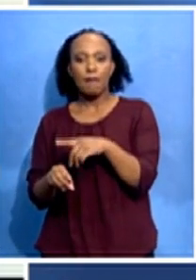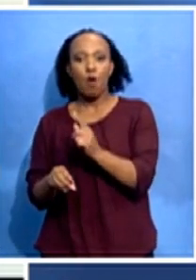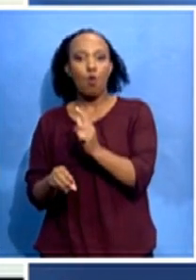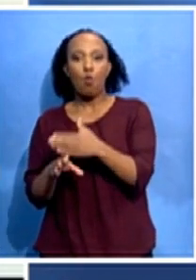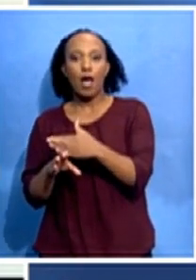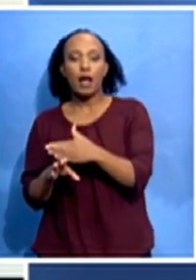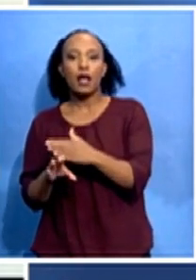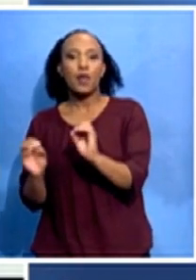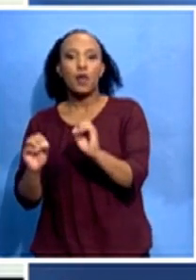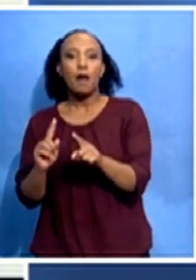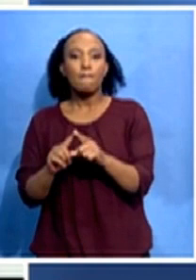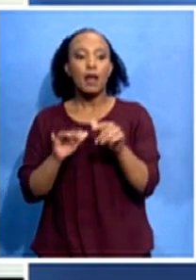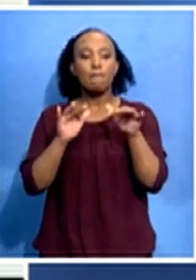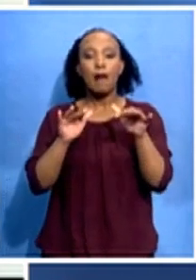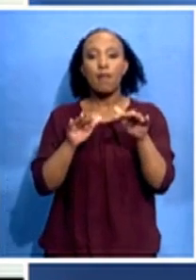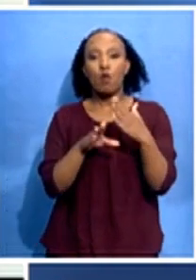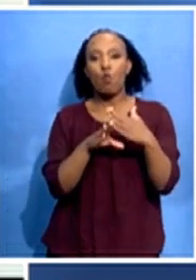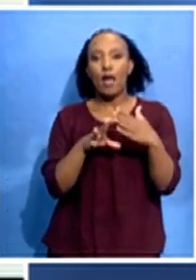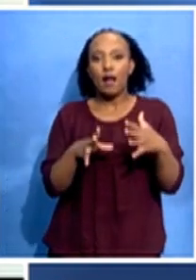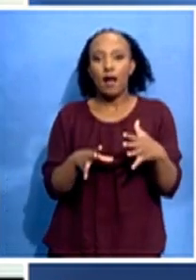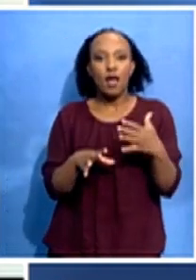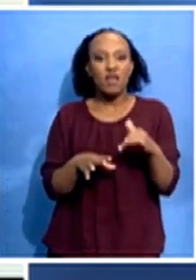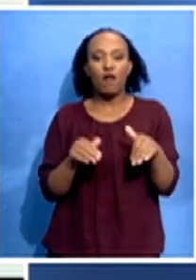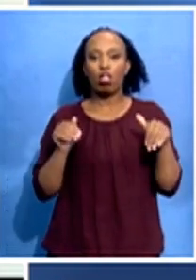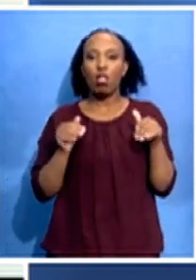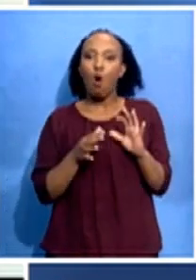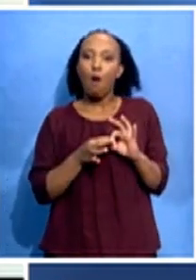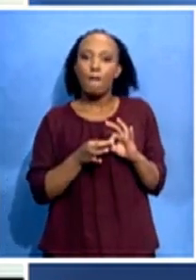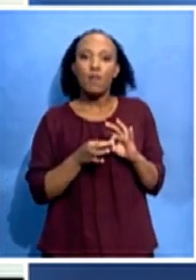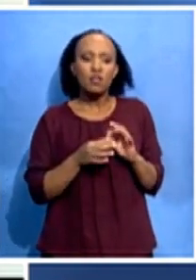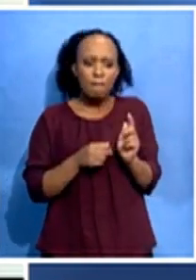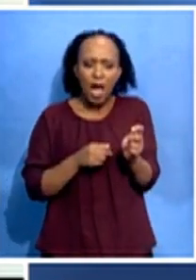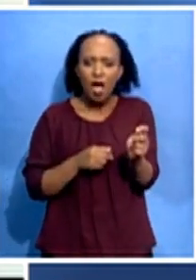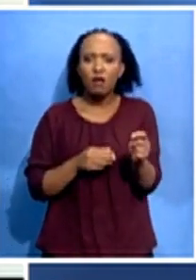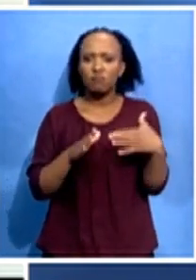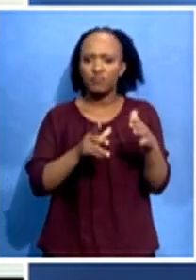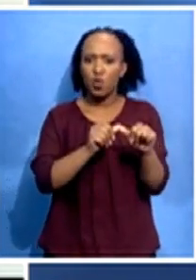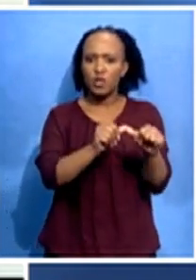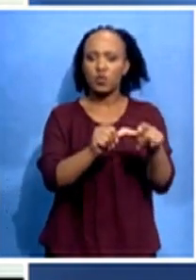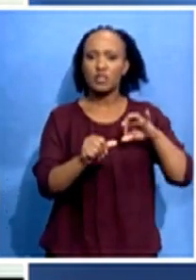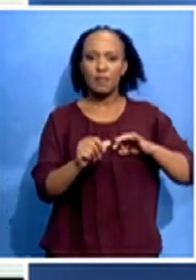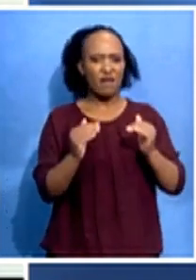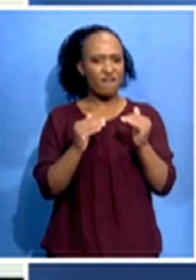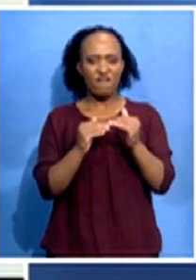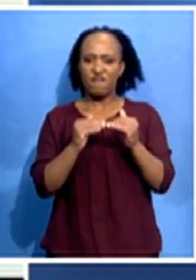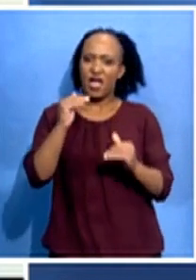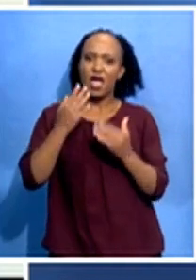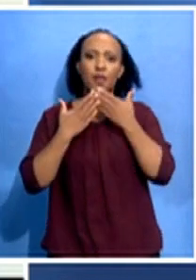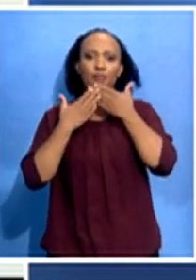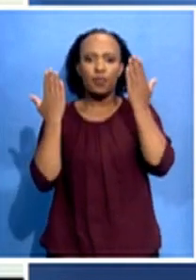while they couldn't work. And I think that's unfair. I think that debate needs to be had too. But the public sector workers who